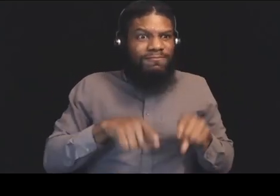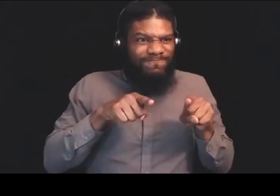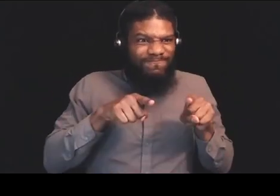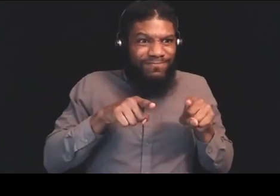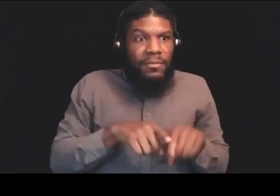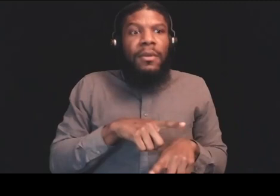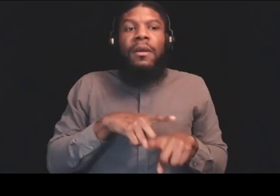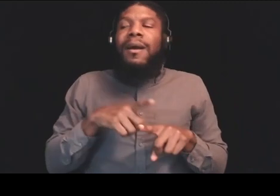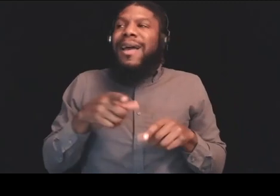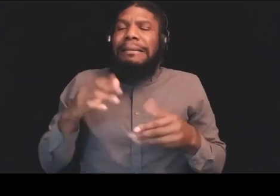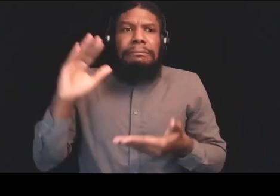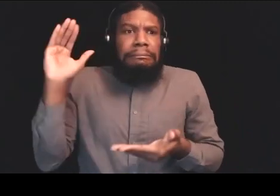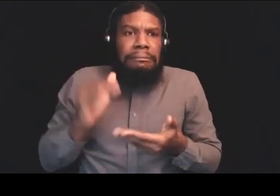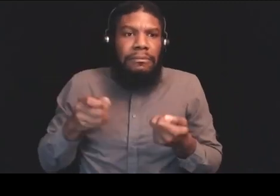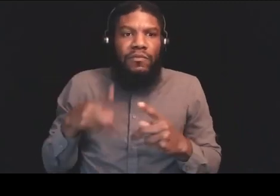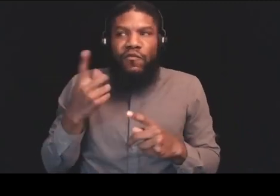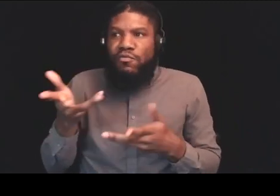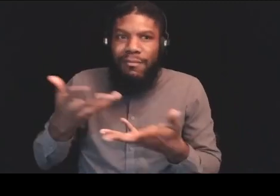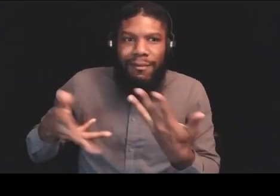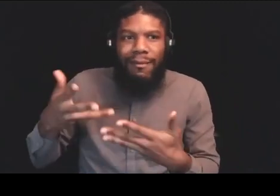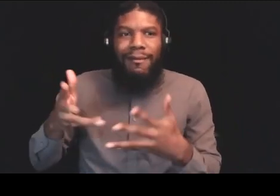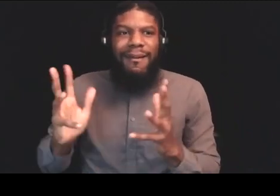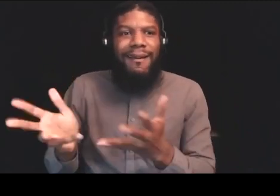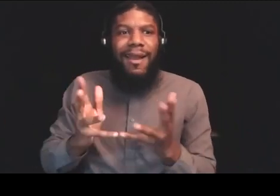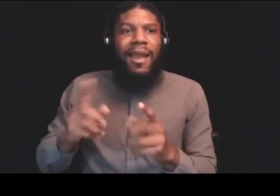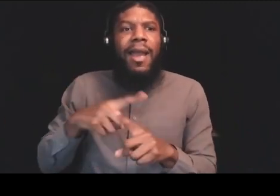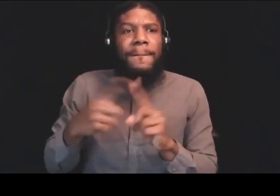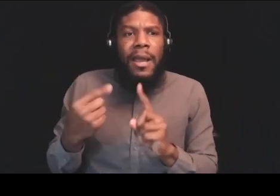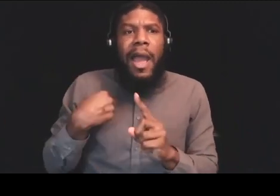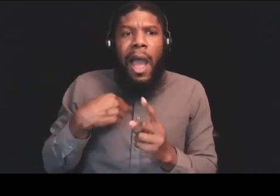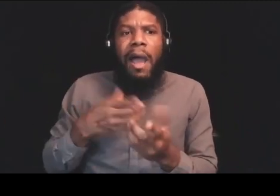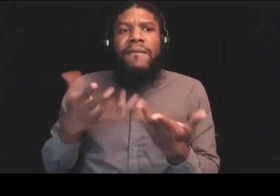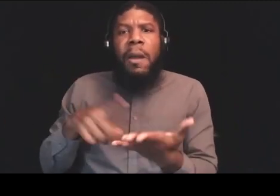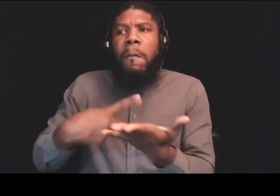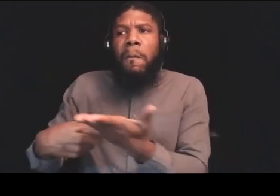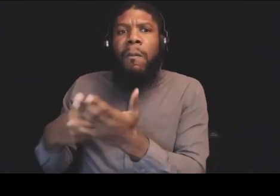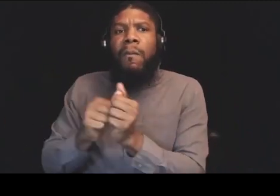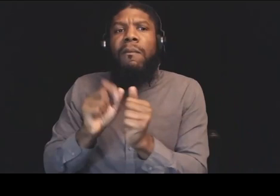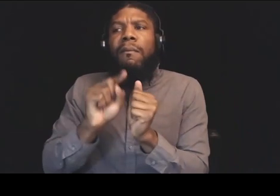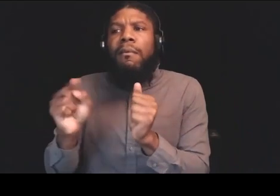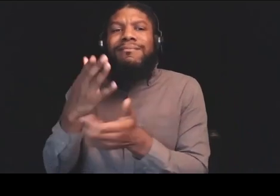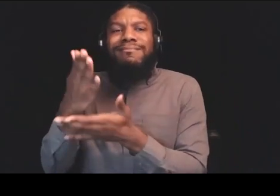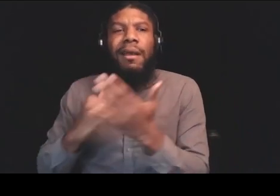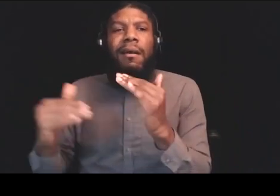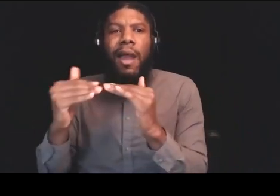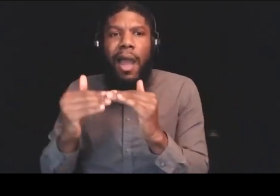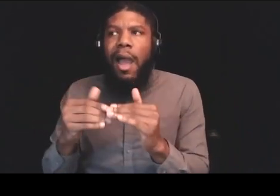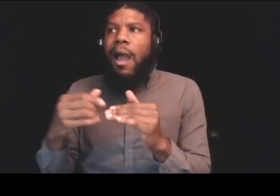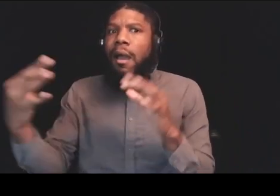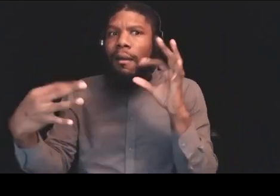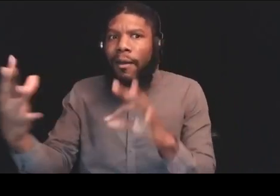talked to colleagues, there's some really neat things that are happening, new ways of seeing our work, new ways of